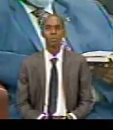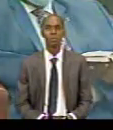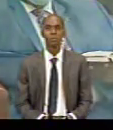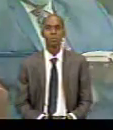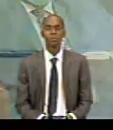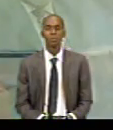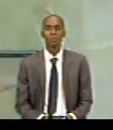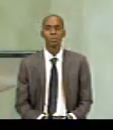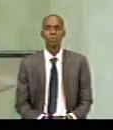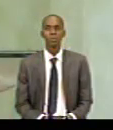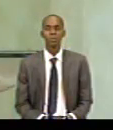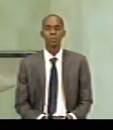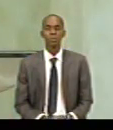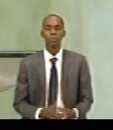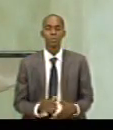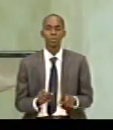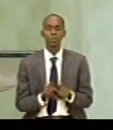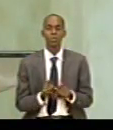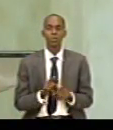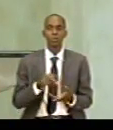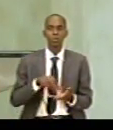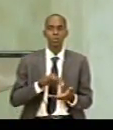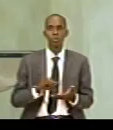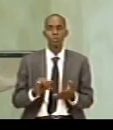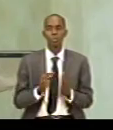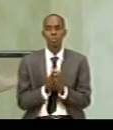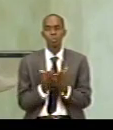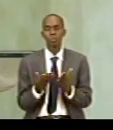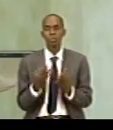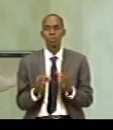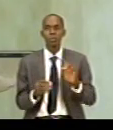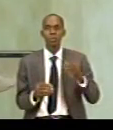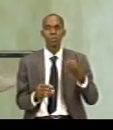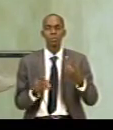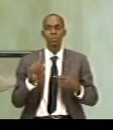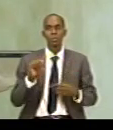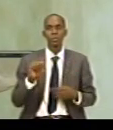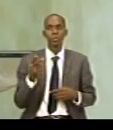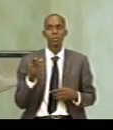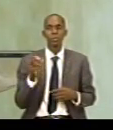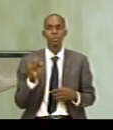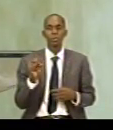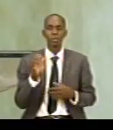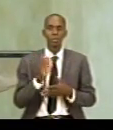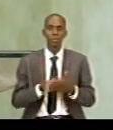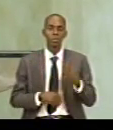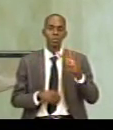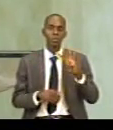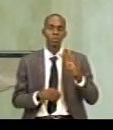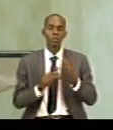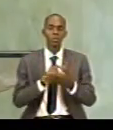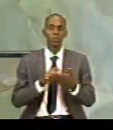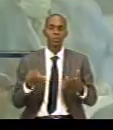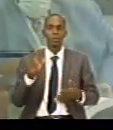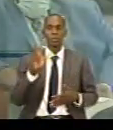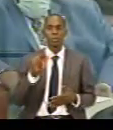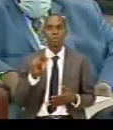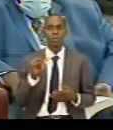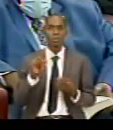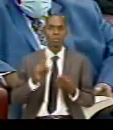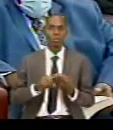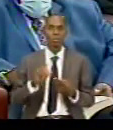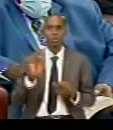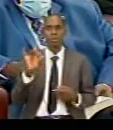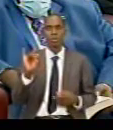you. 1 Thessalonians chapter 4, from verse 13 to 18. Verse 13